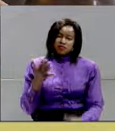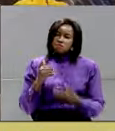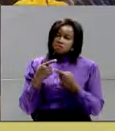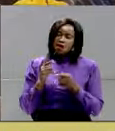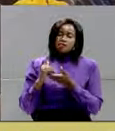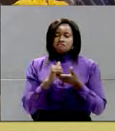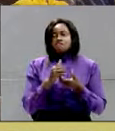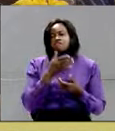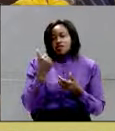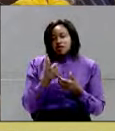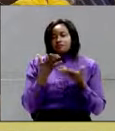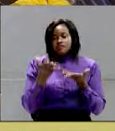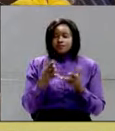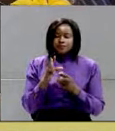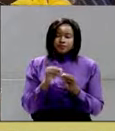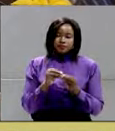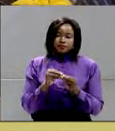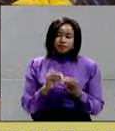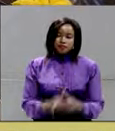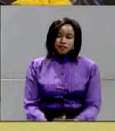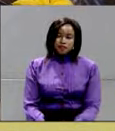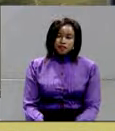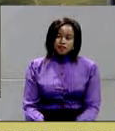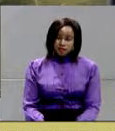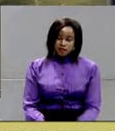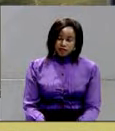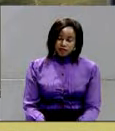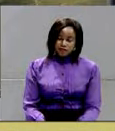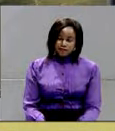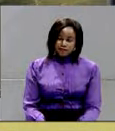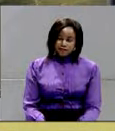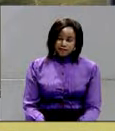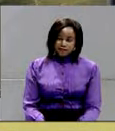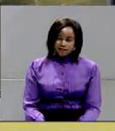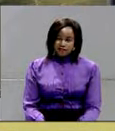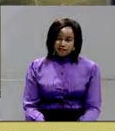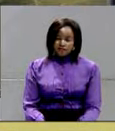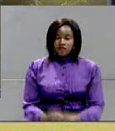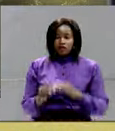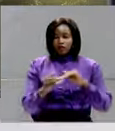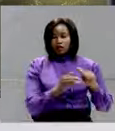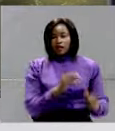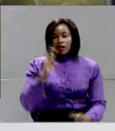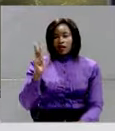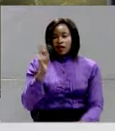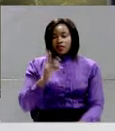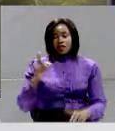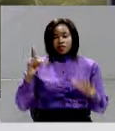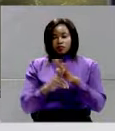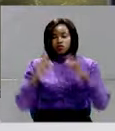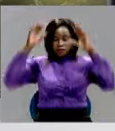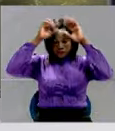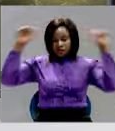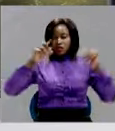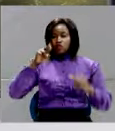UBC TV, Harriet Nambi. Kenya's Deputy President William Ruto has